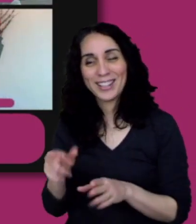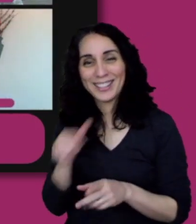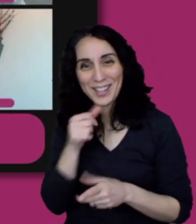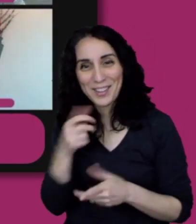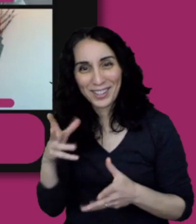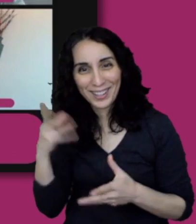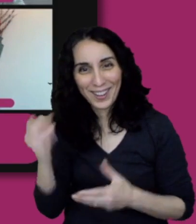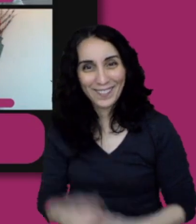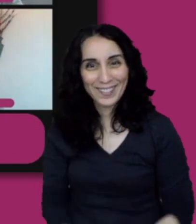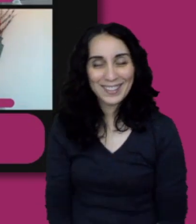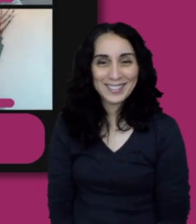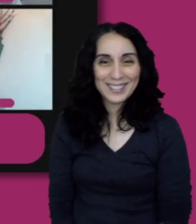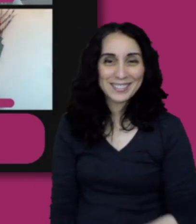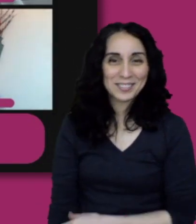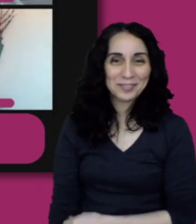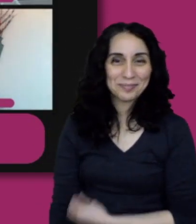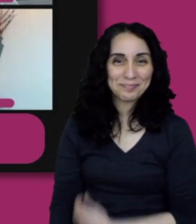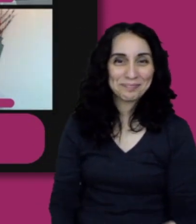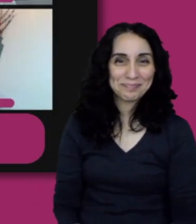he's visiting both. He didn't want